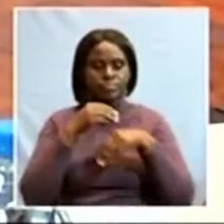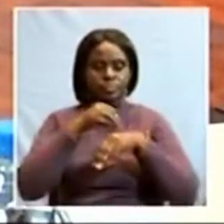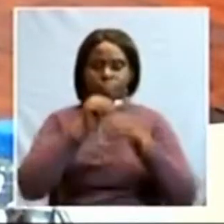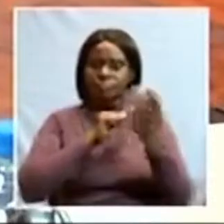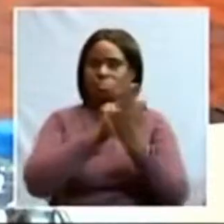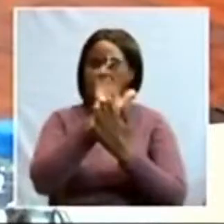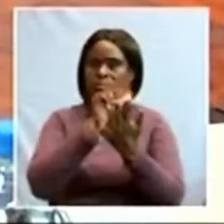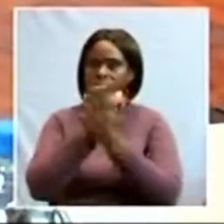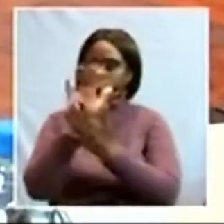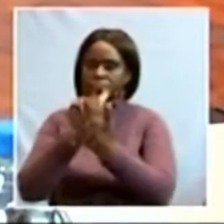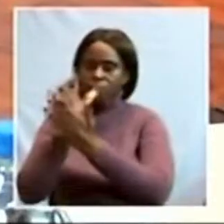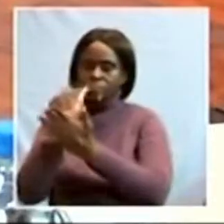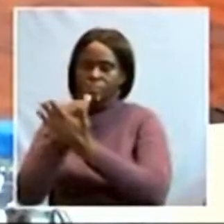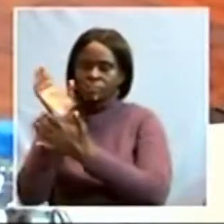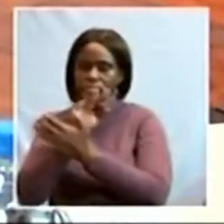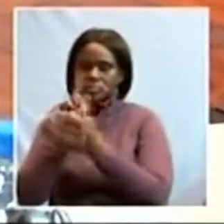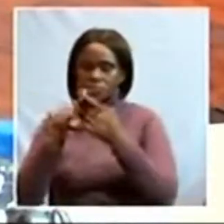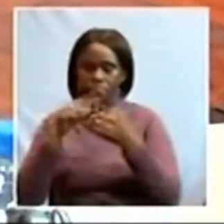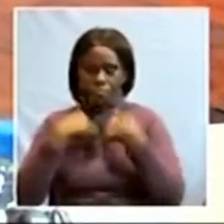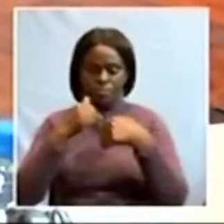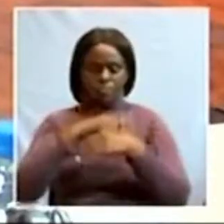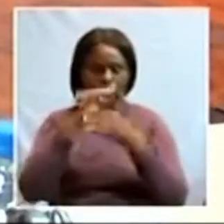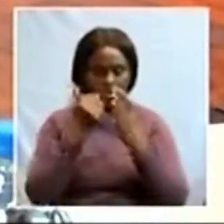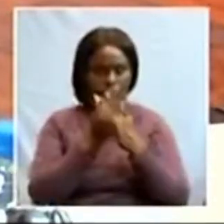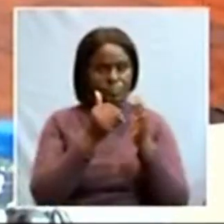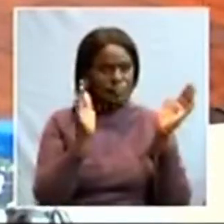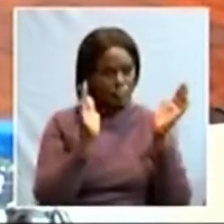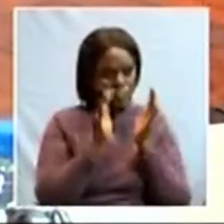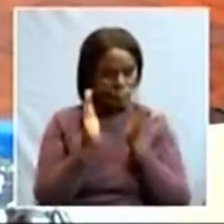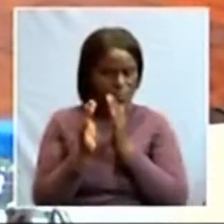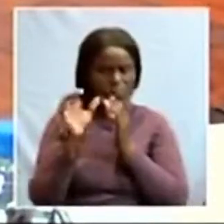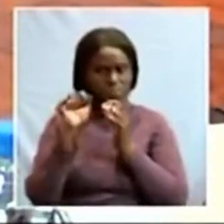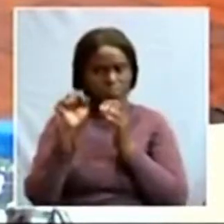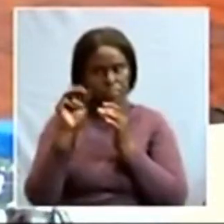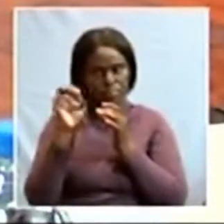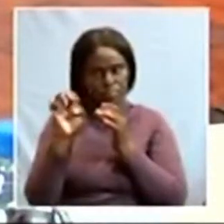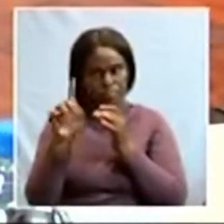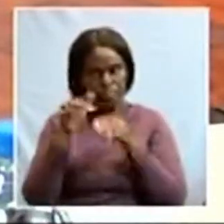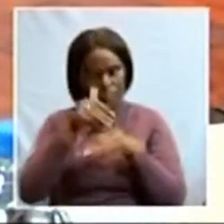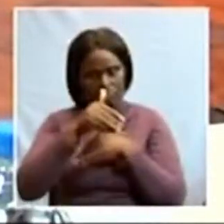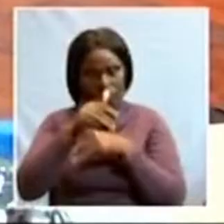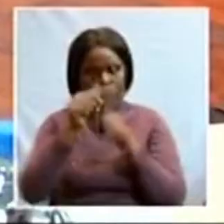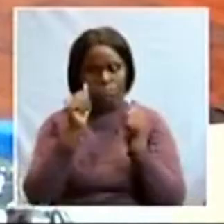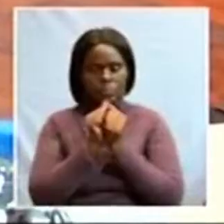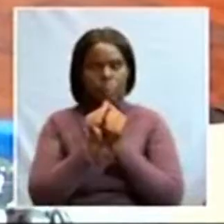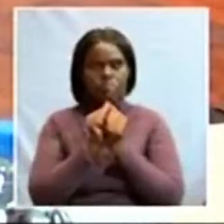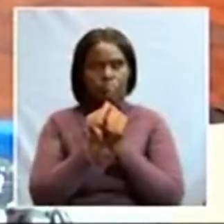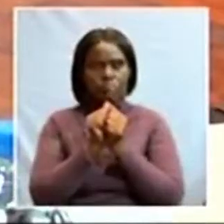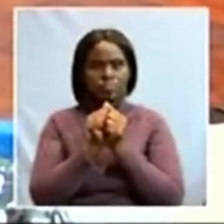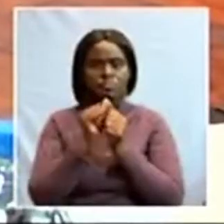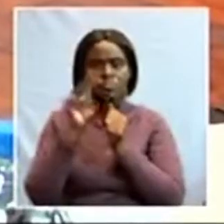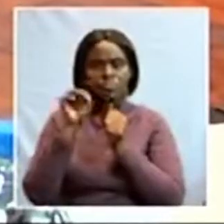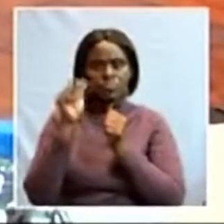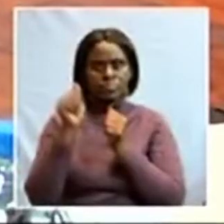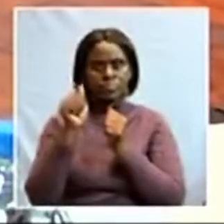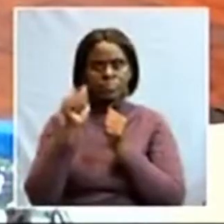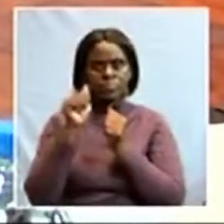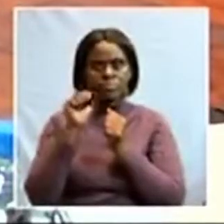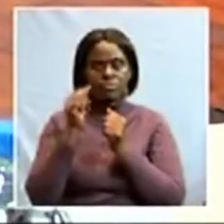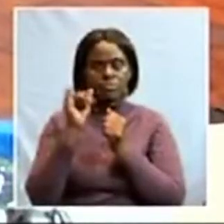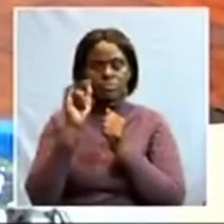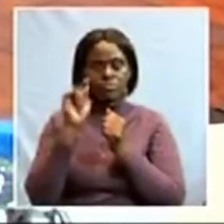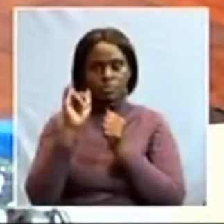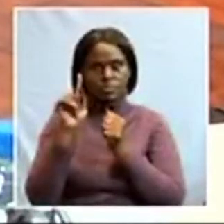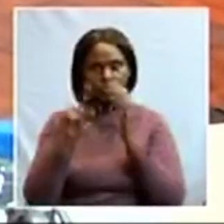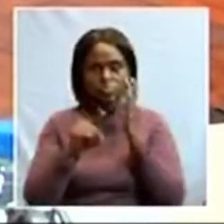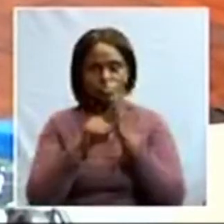advertised to have all small local suppliers registered with the Masaiti Town Councils.